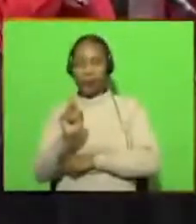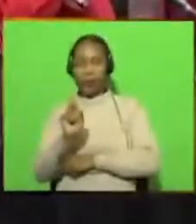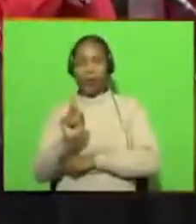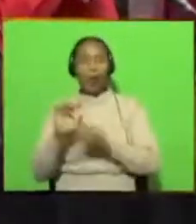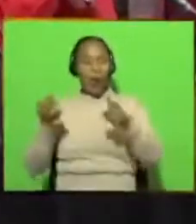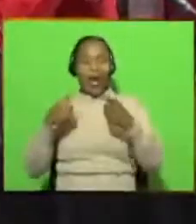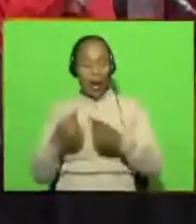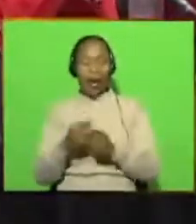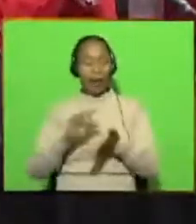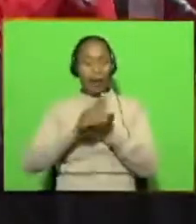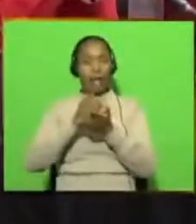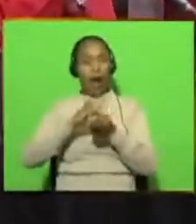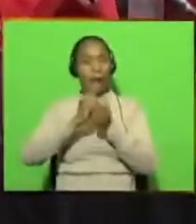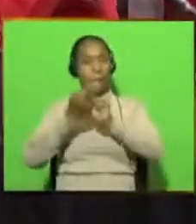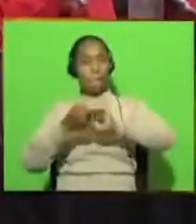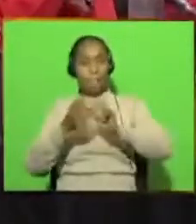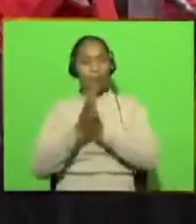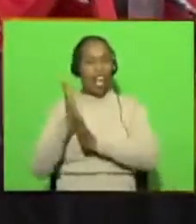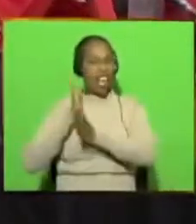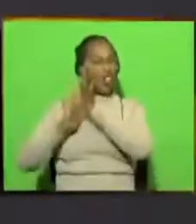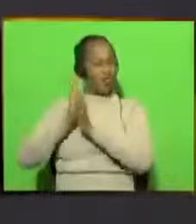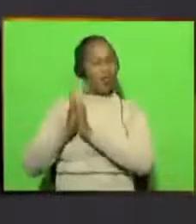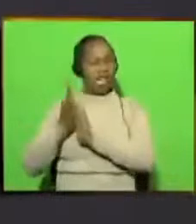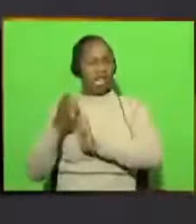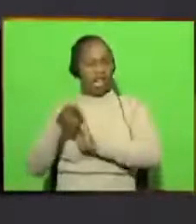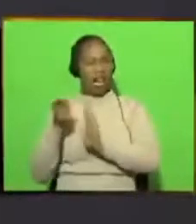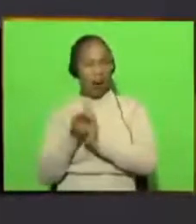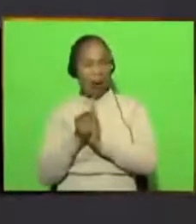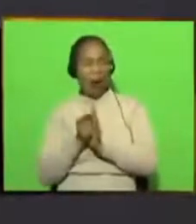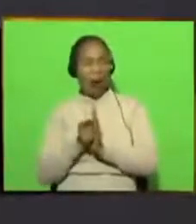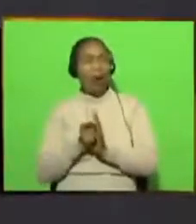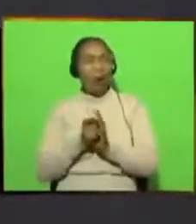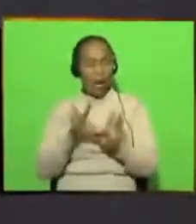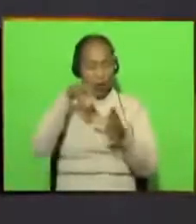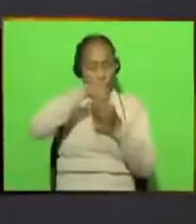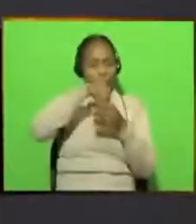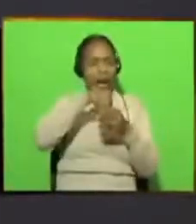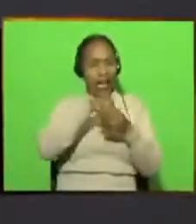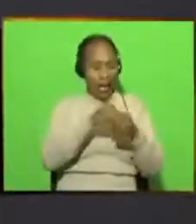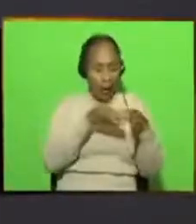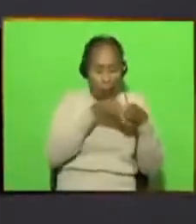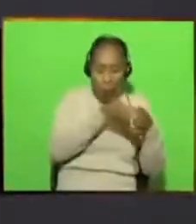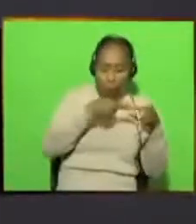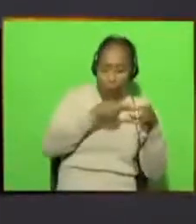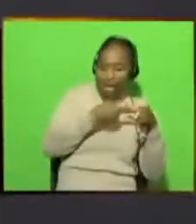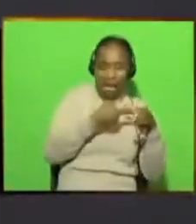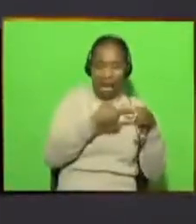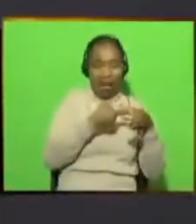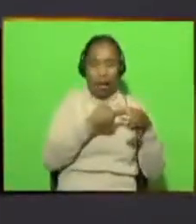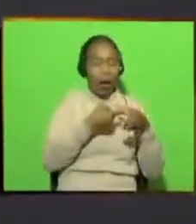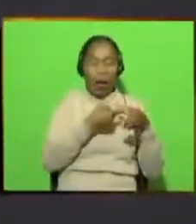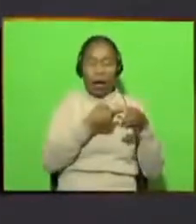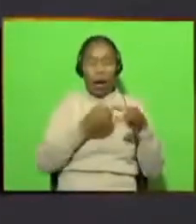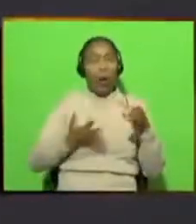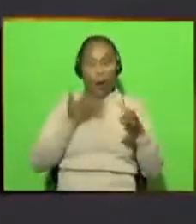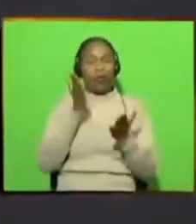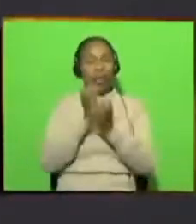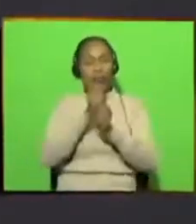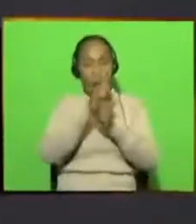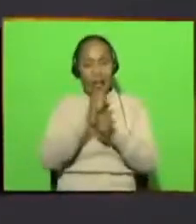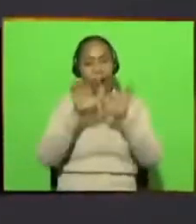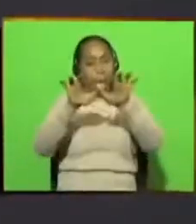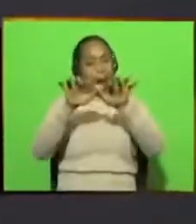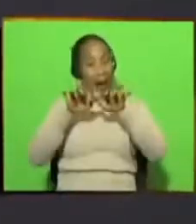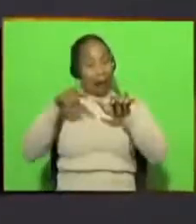being collaborators. We are going to ensure that this parliament is functional. We